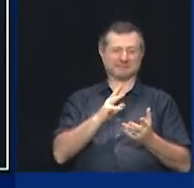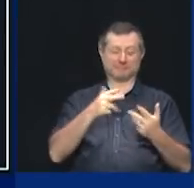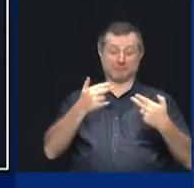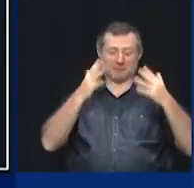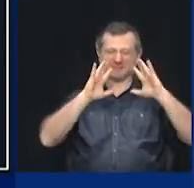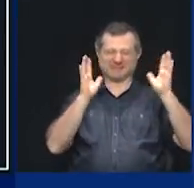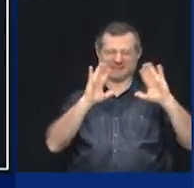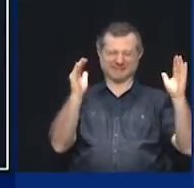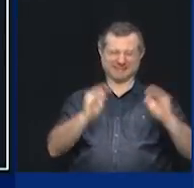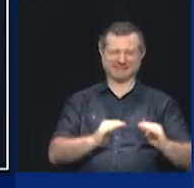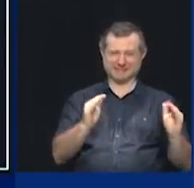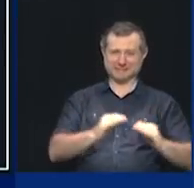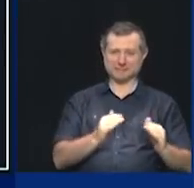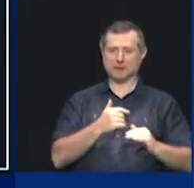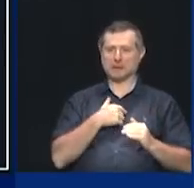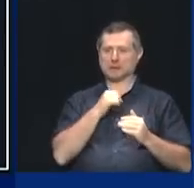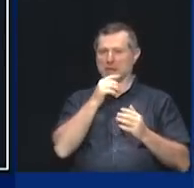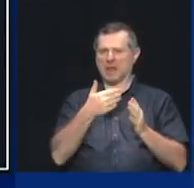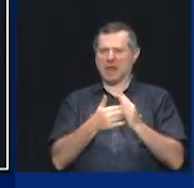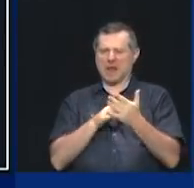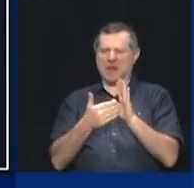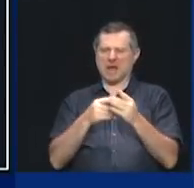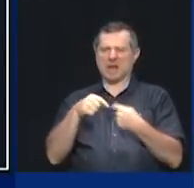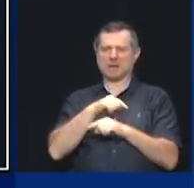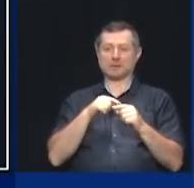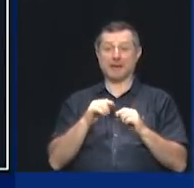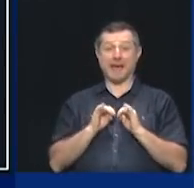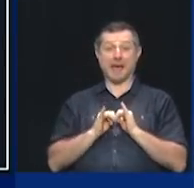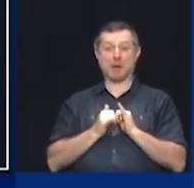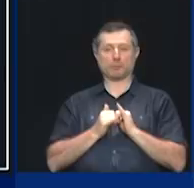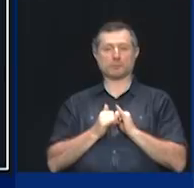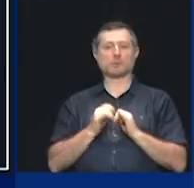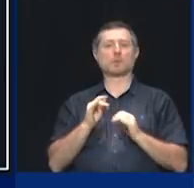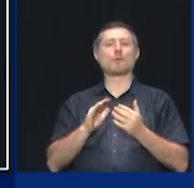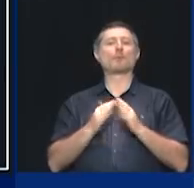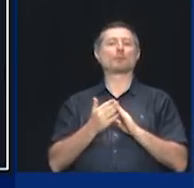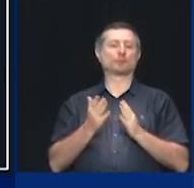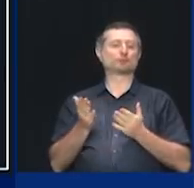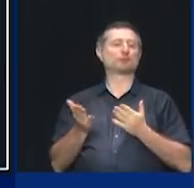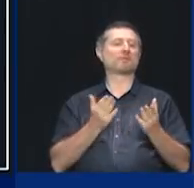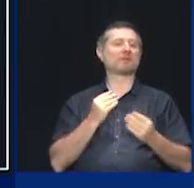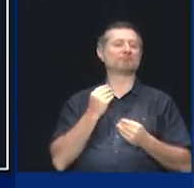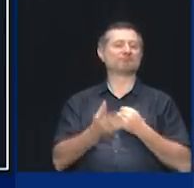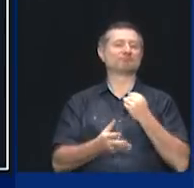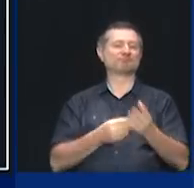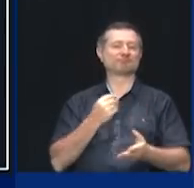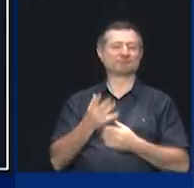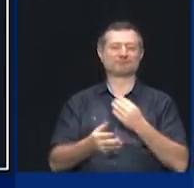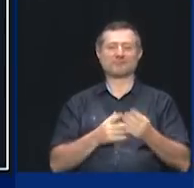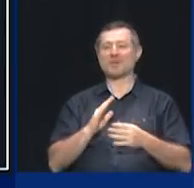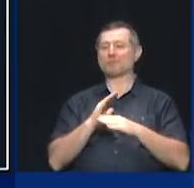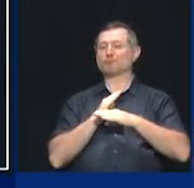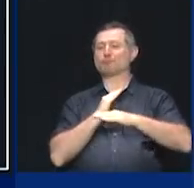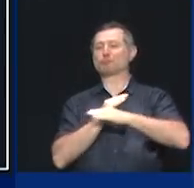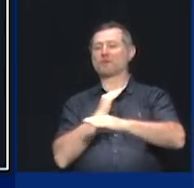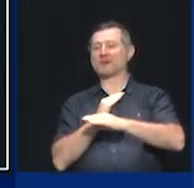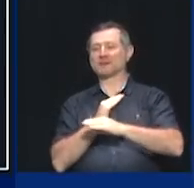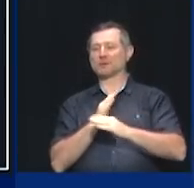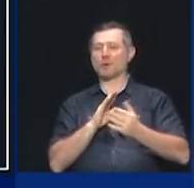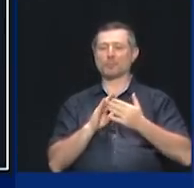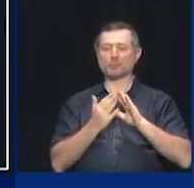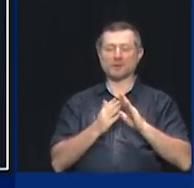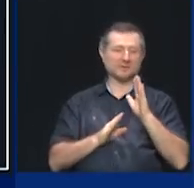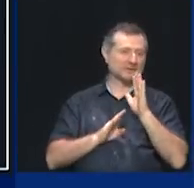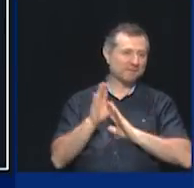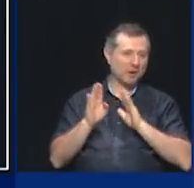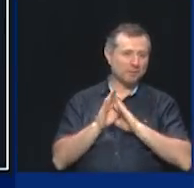of antagonism. And that's from community-based services. That's prevention. It's community development. It's housing. It's